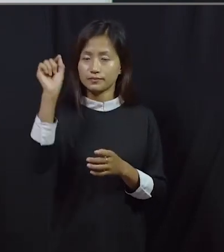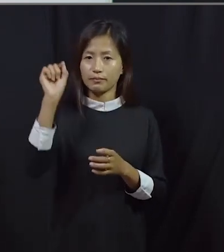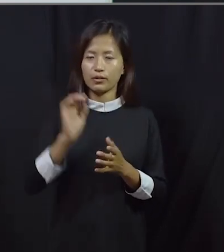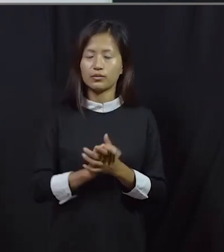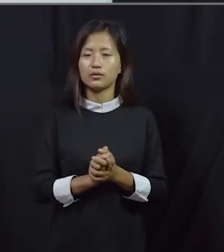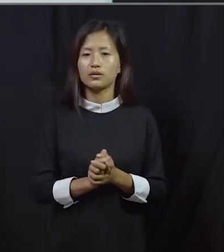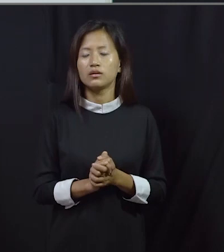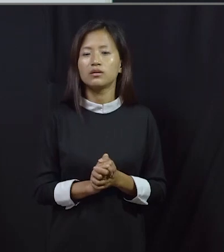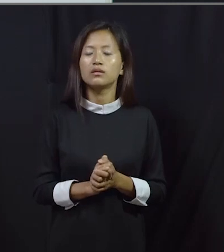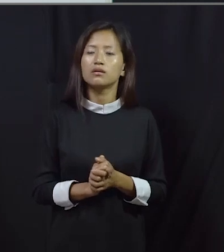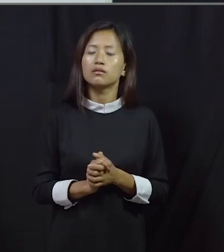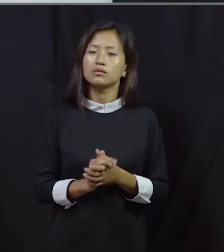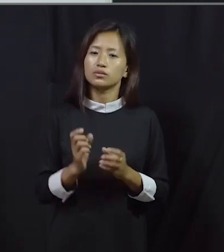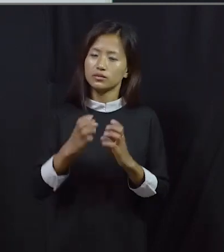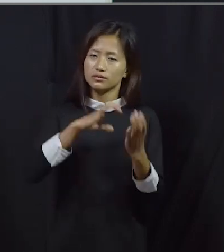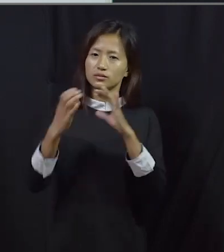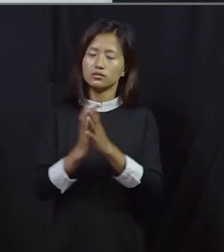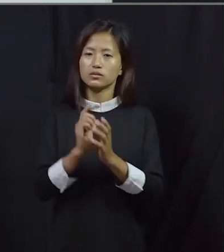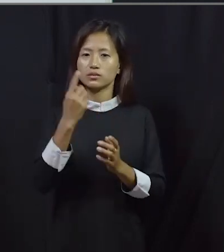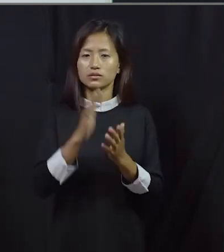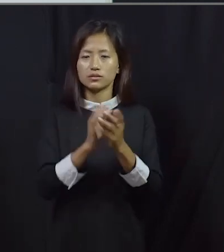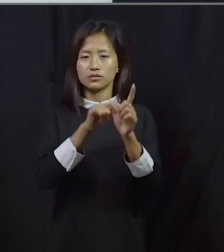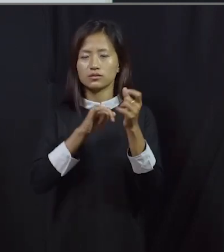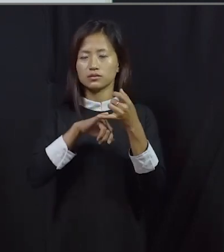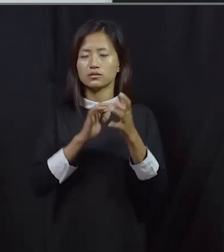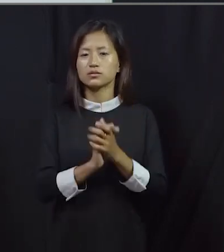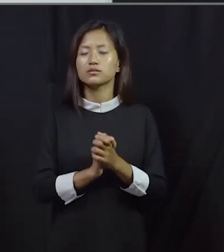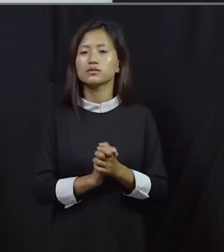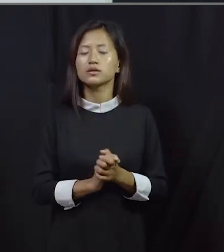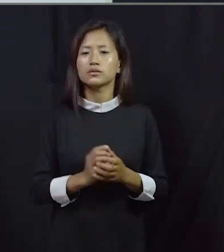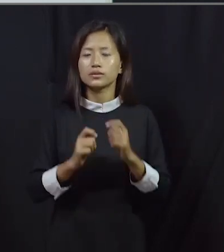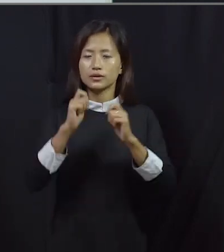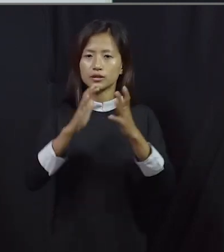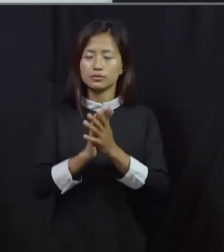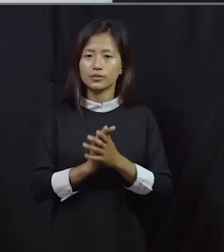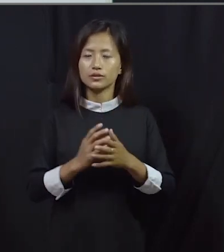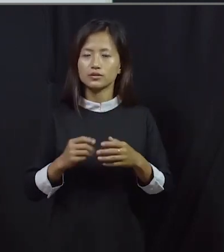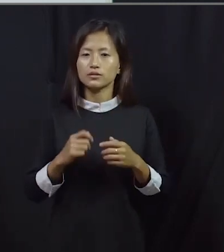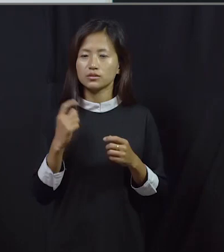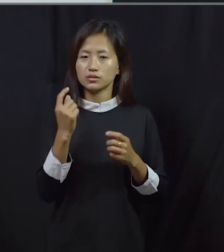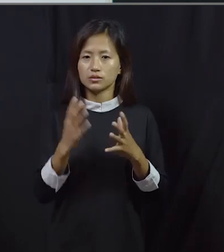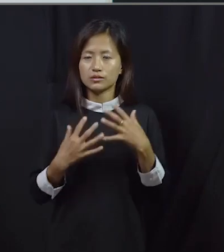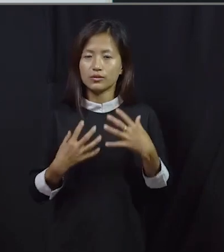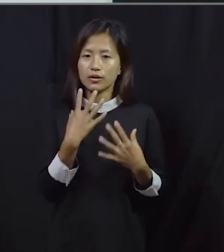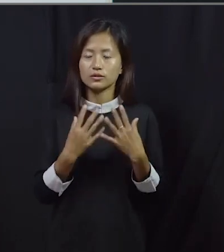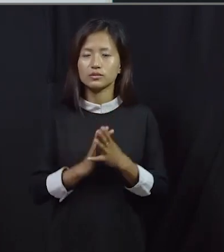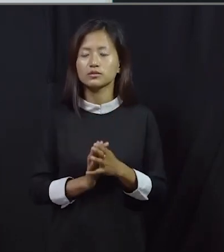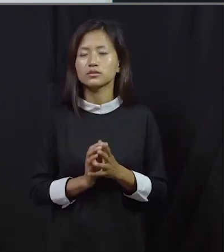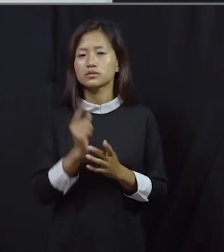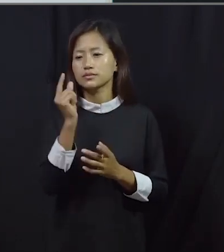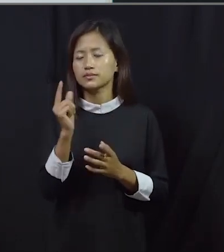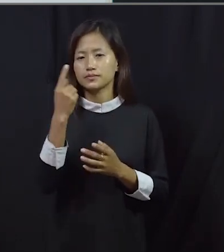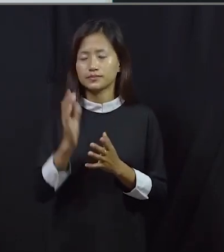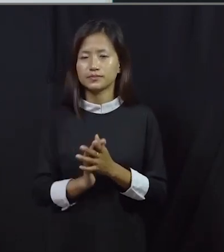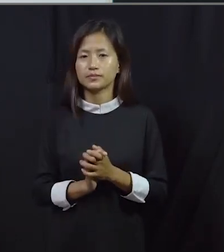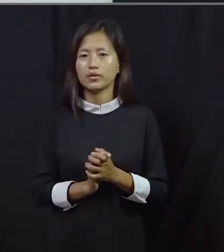10. Suppose if we want to convert one system of unit into another, then we can express in the multiple of 10. Okay, now look here. Suppose